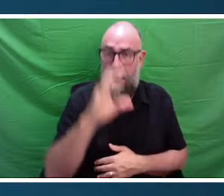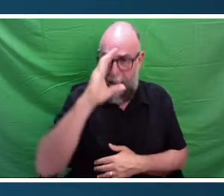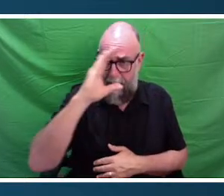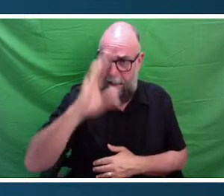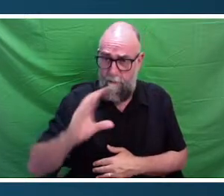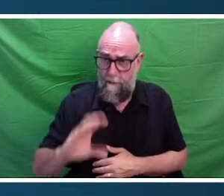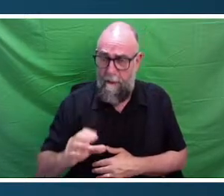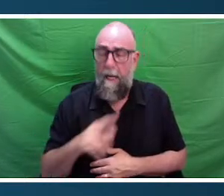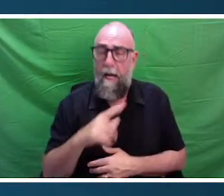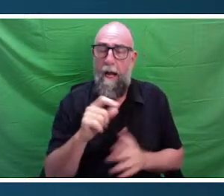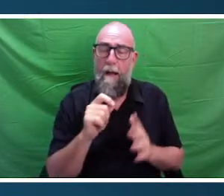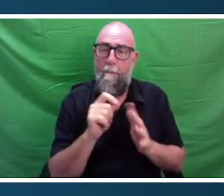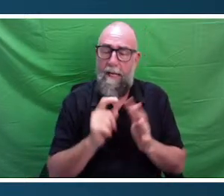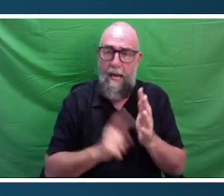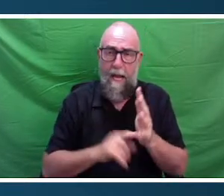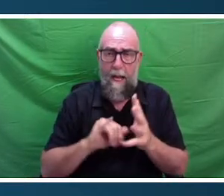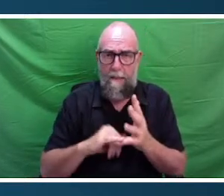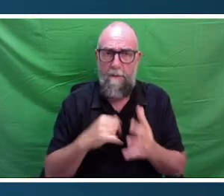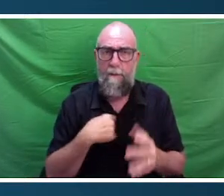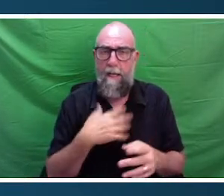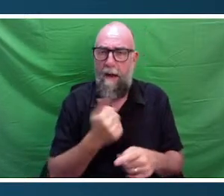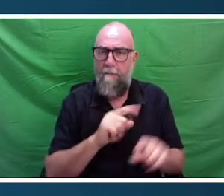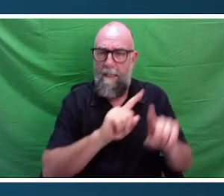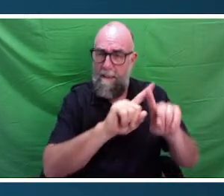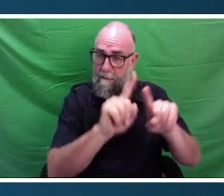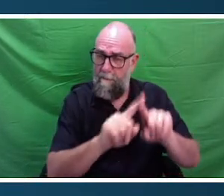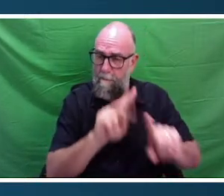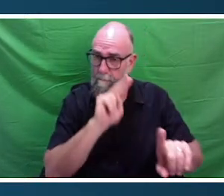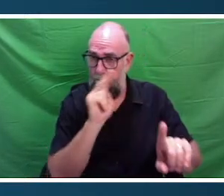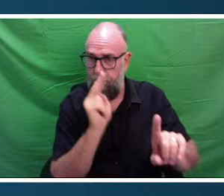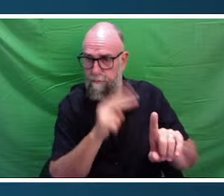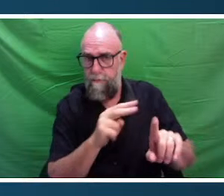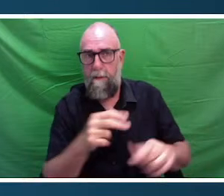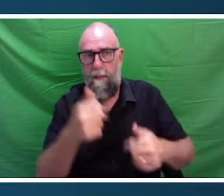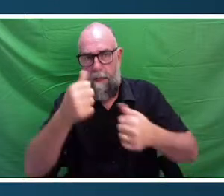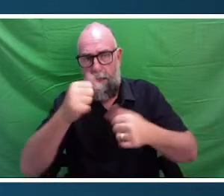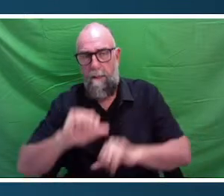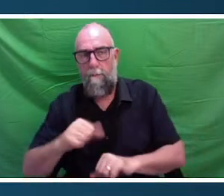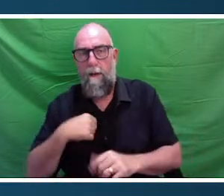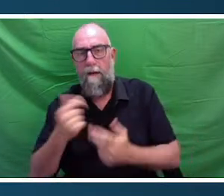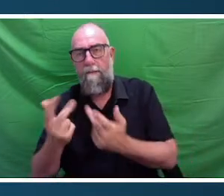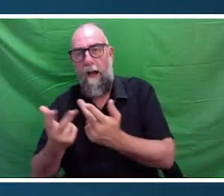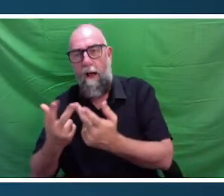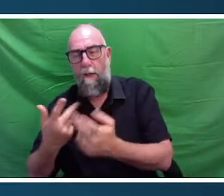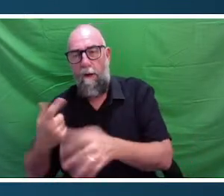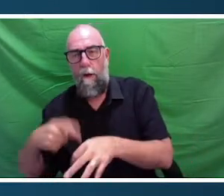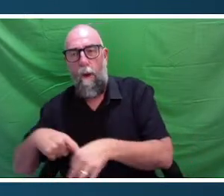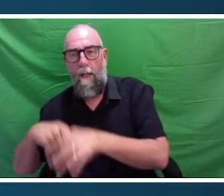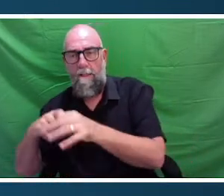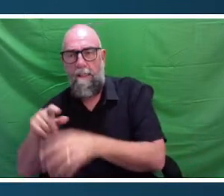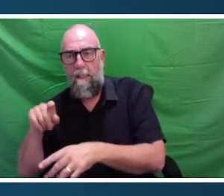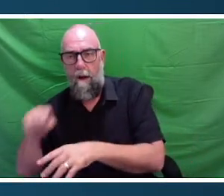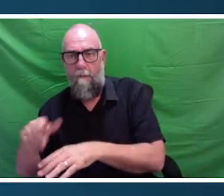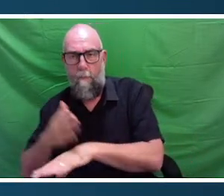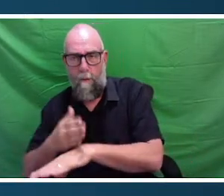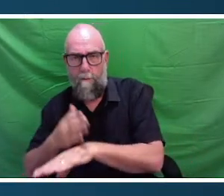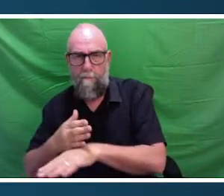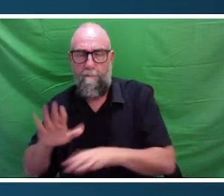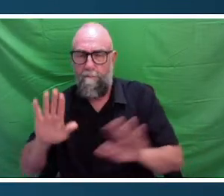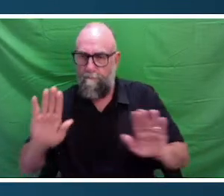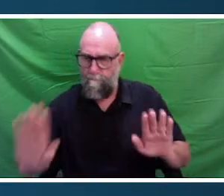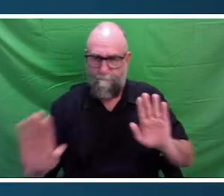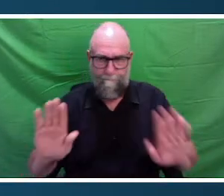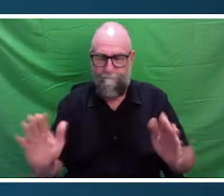component, and then the qualitative work forms a gender report, which you can also find on the World Bank's website. The World Bank led that. It's